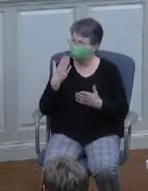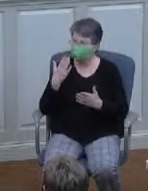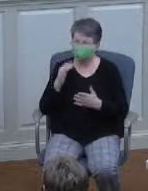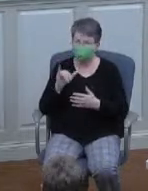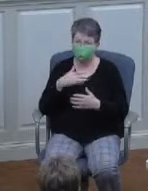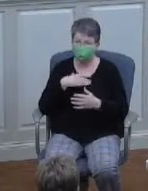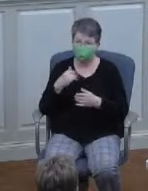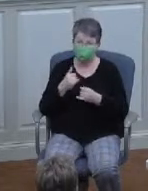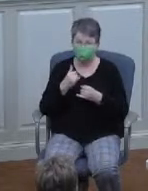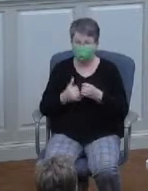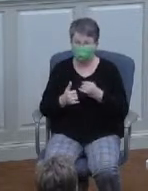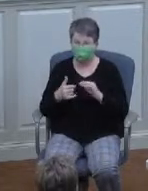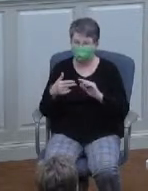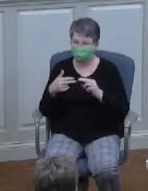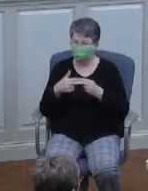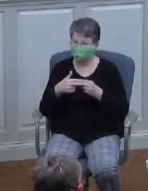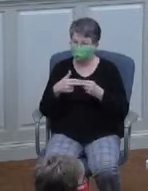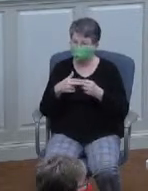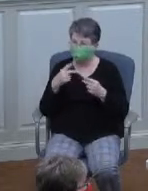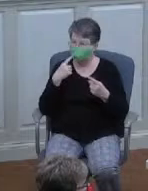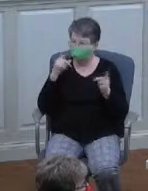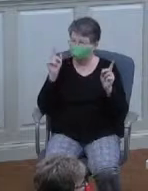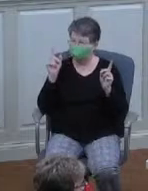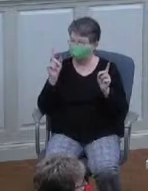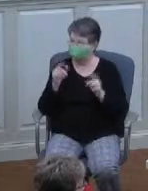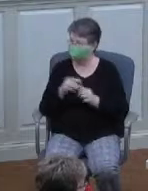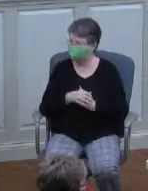is my last slide. I'm finally done.